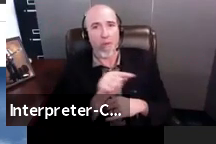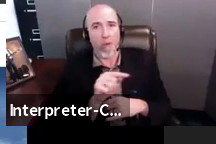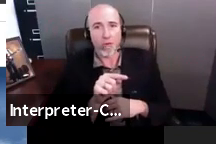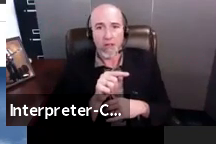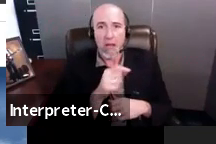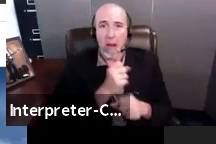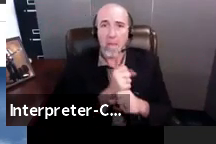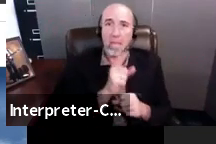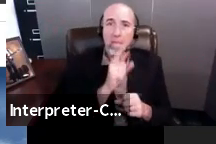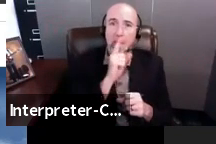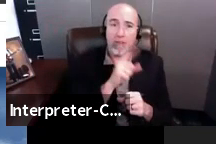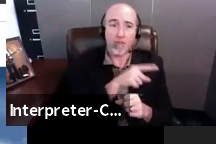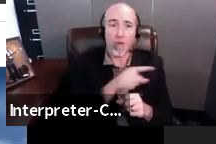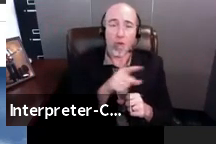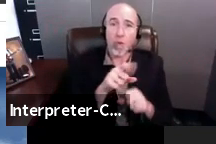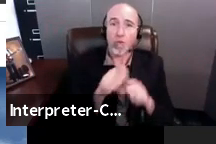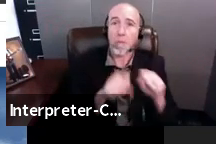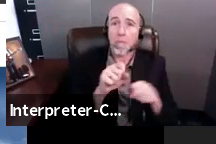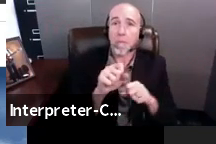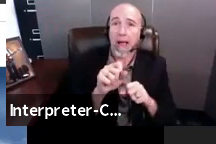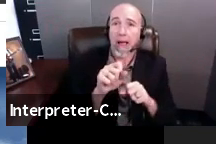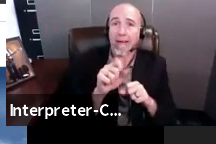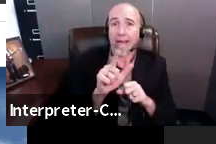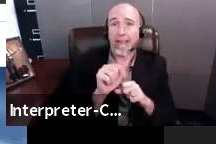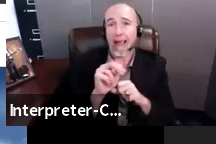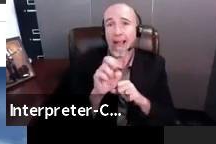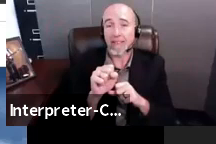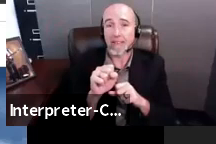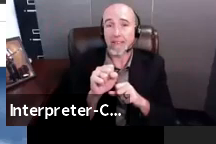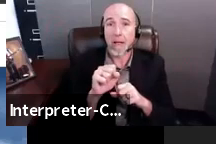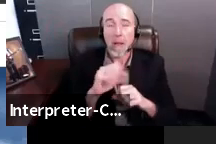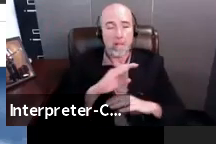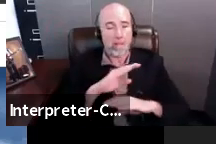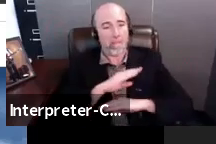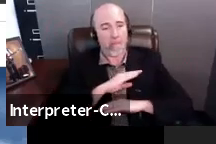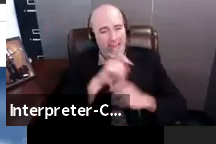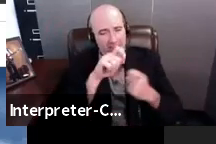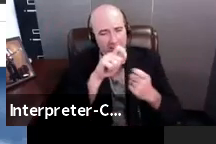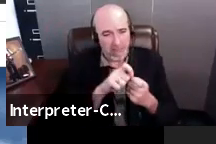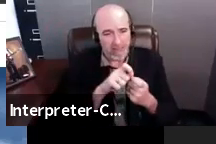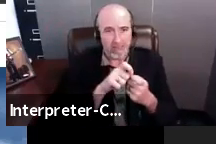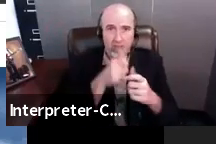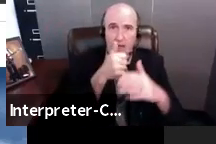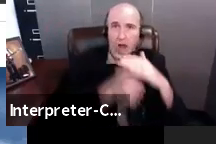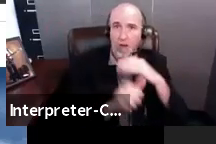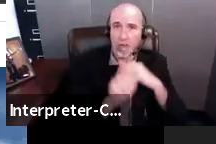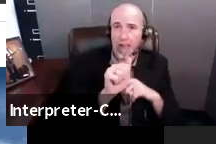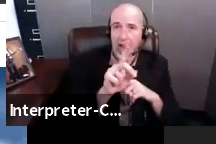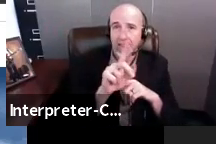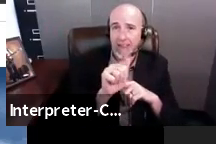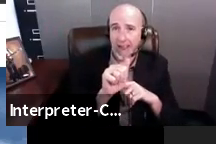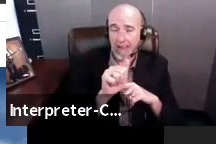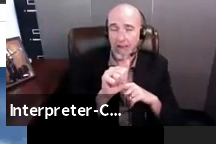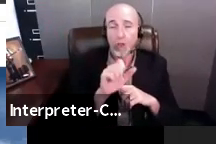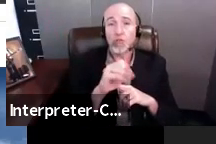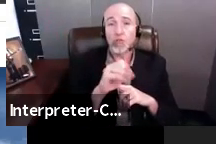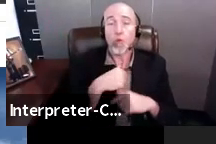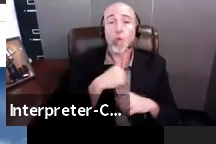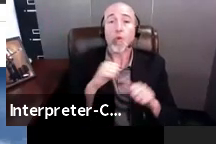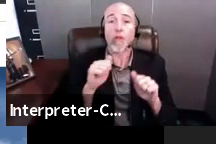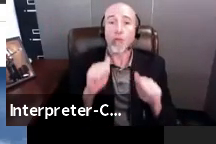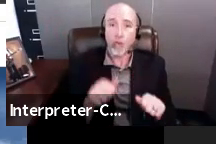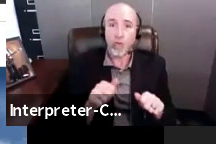and make sure that those bike lanes met the specifications of the ADA so that we were able